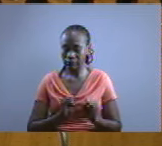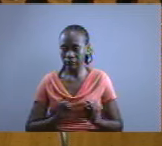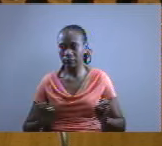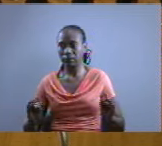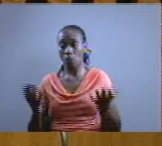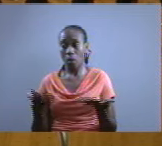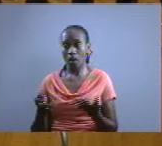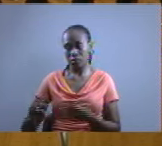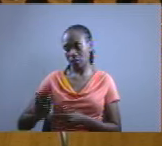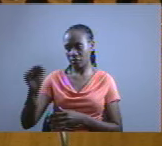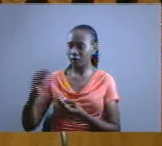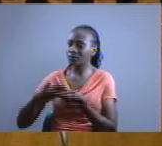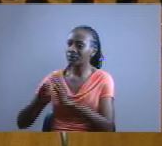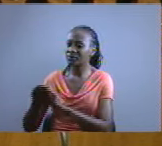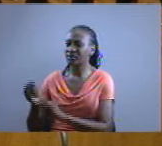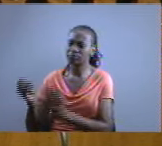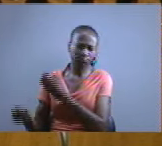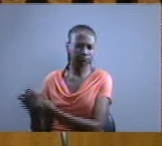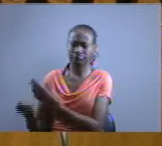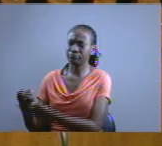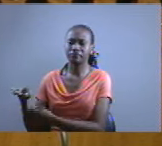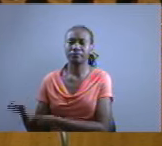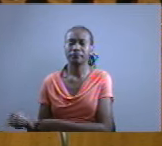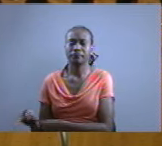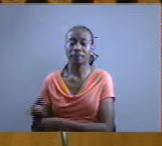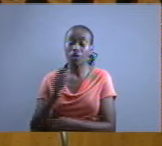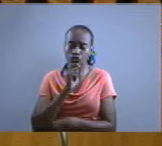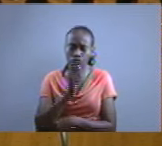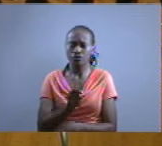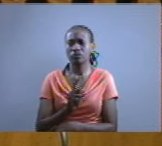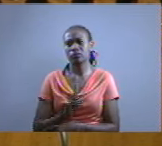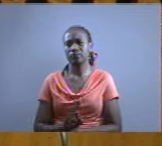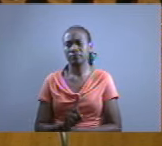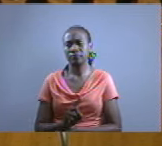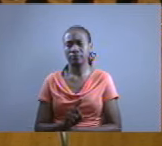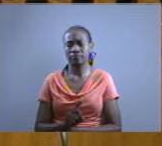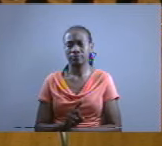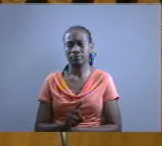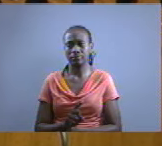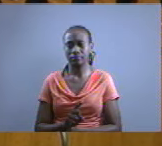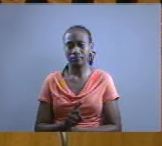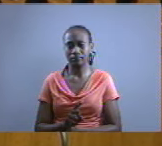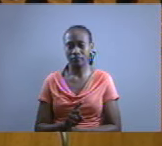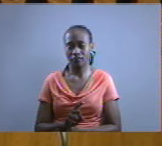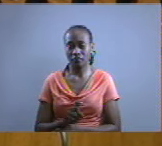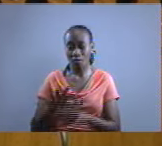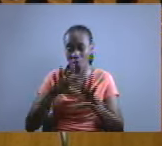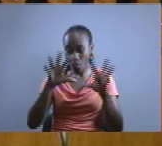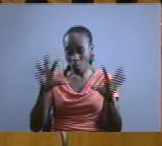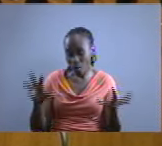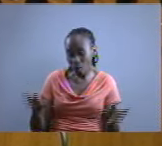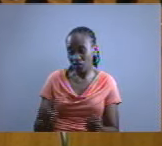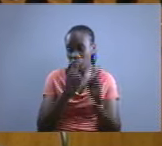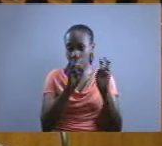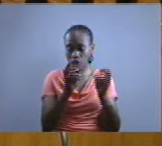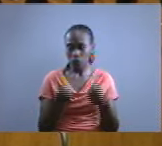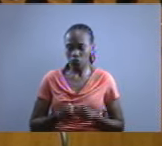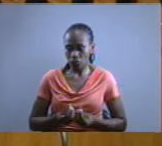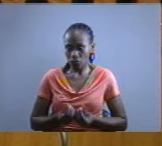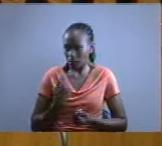South African society. The hard truth is that these things cannot resolve themselves without